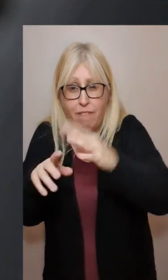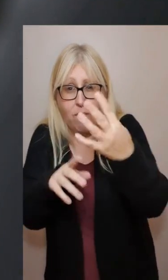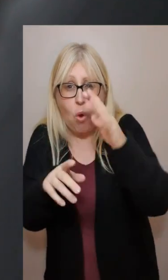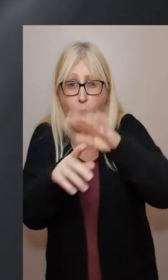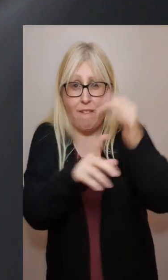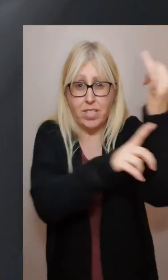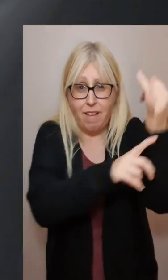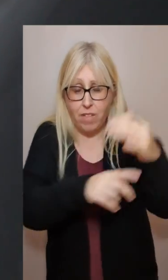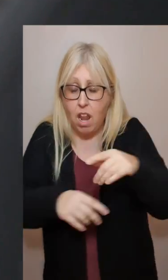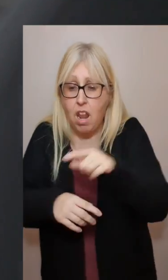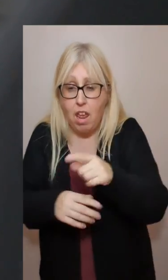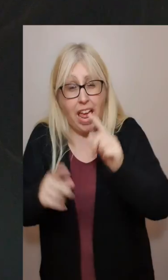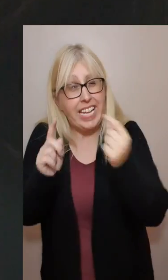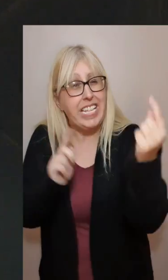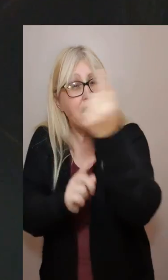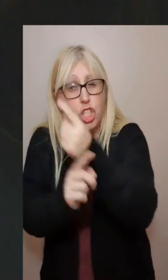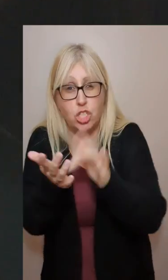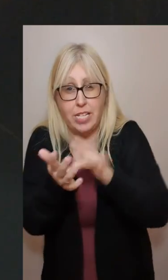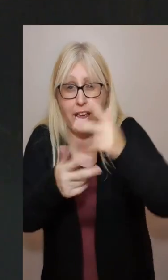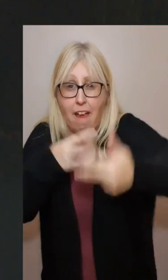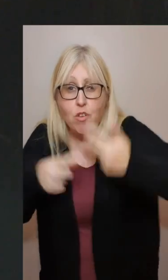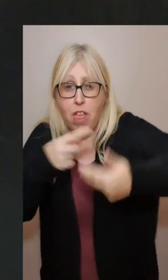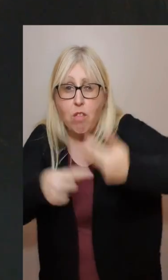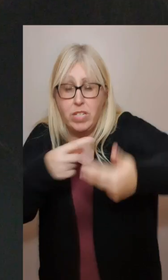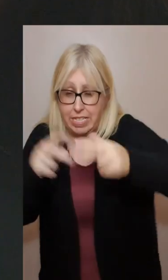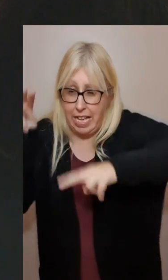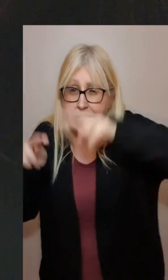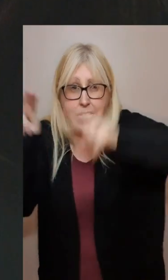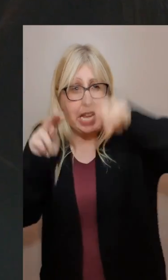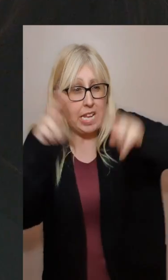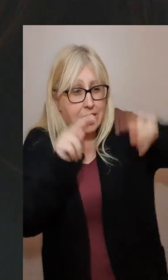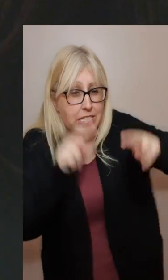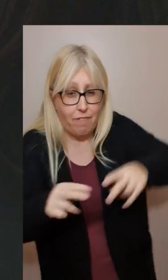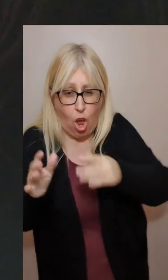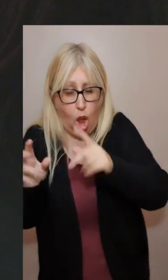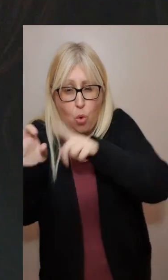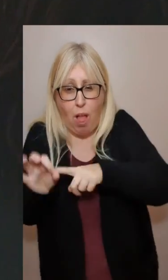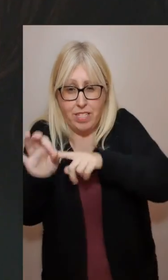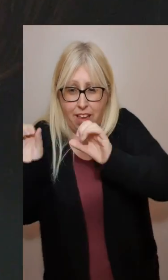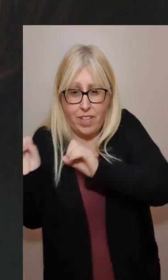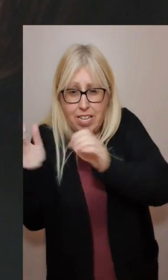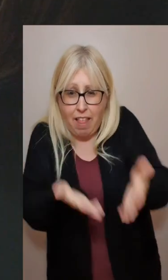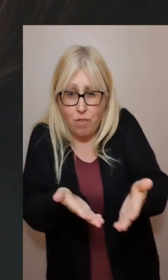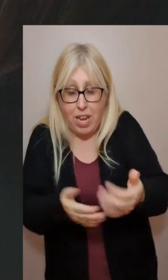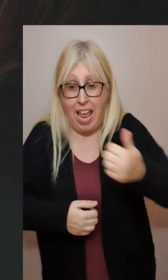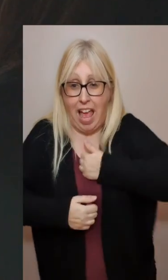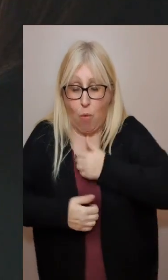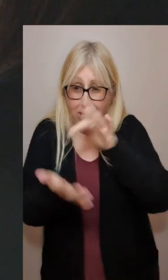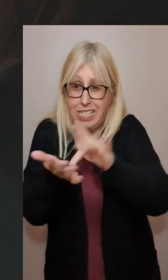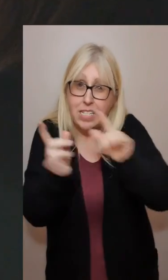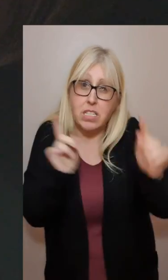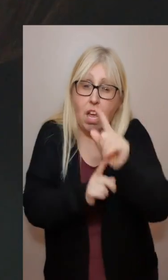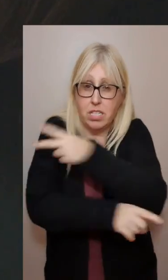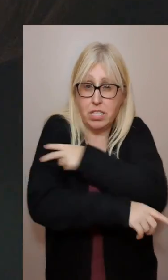7, and then every centre, every 3 years, is assessed for its quality of delivery. Our centre's staff mainly